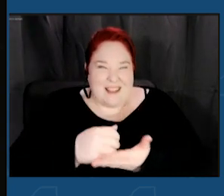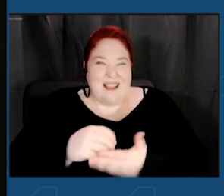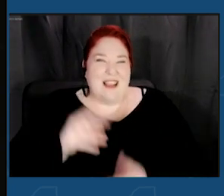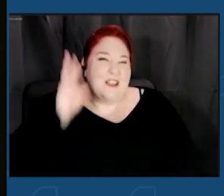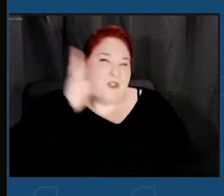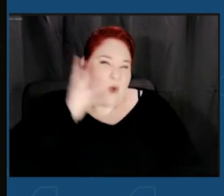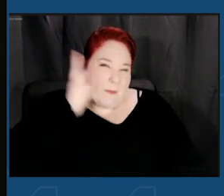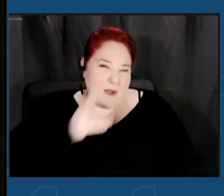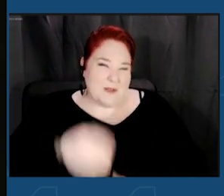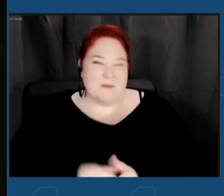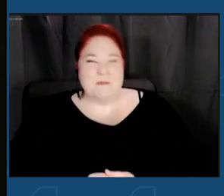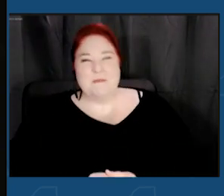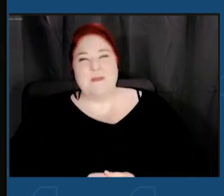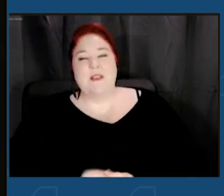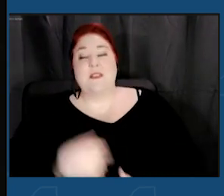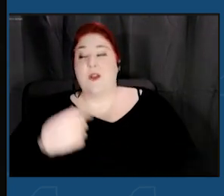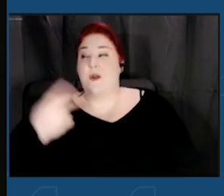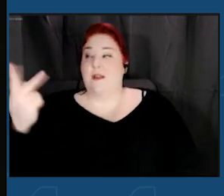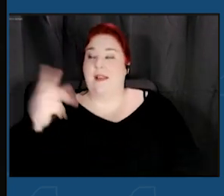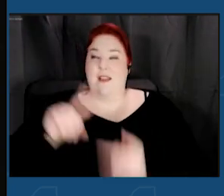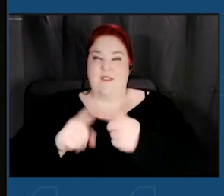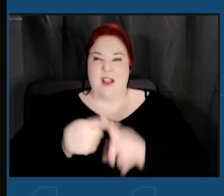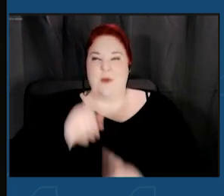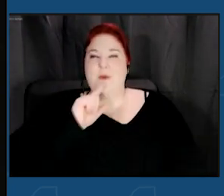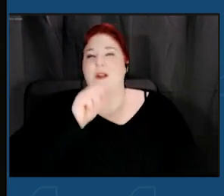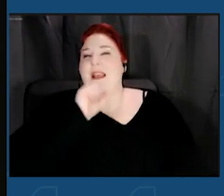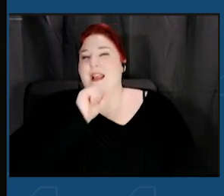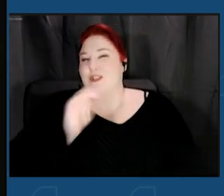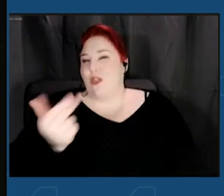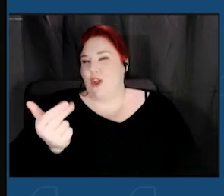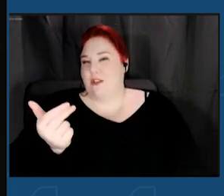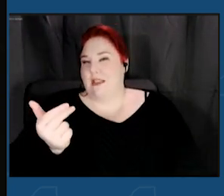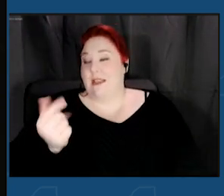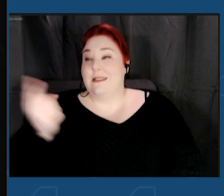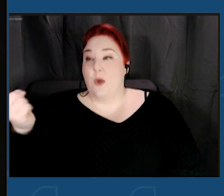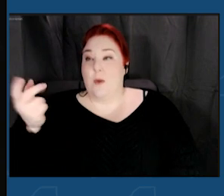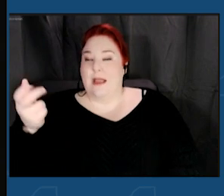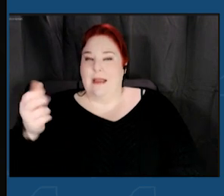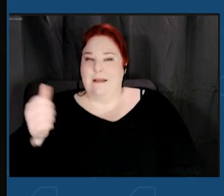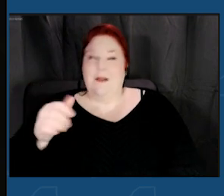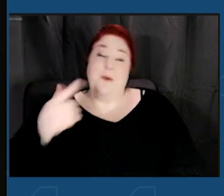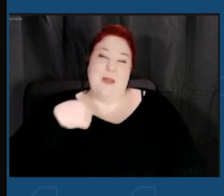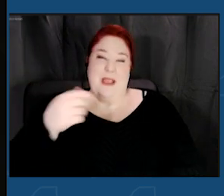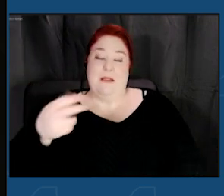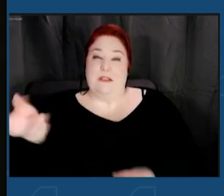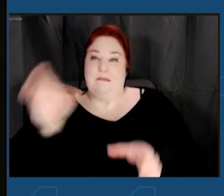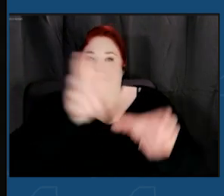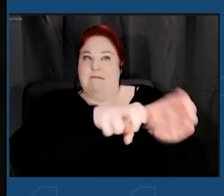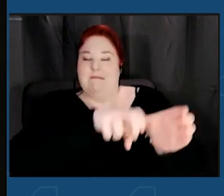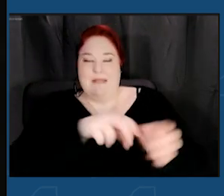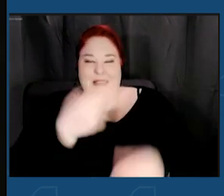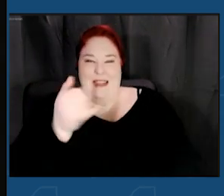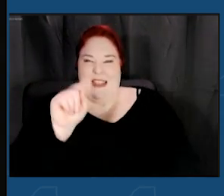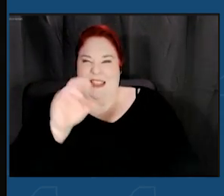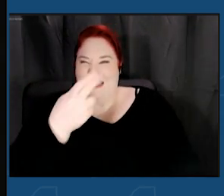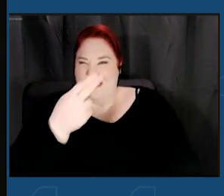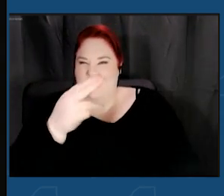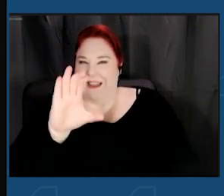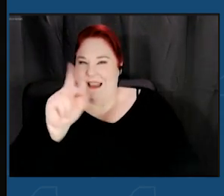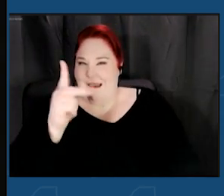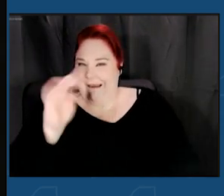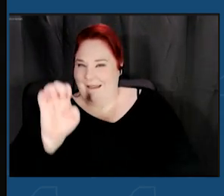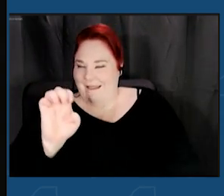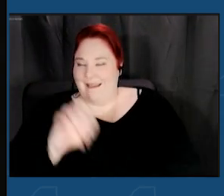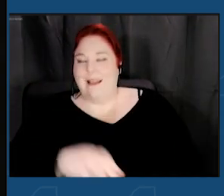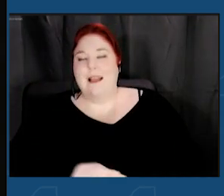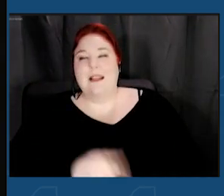whopping 13 years old, please don't tell my parents, we hitchhiked down a country road all the way out to Brant,